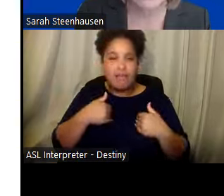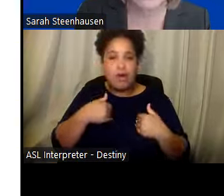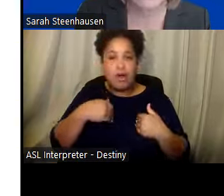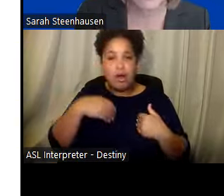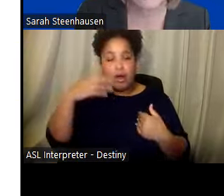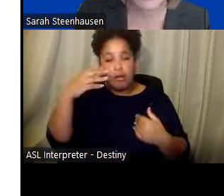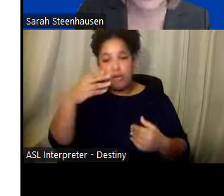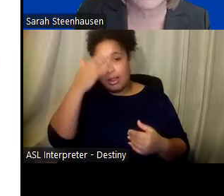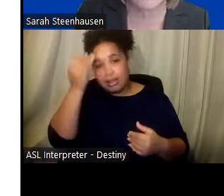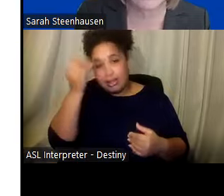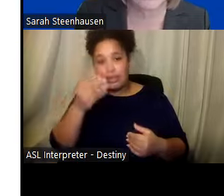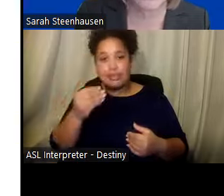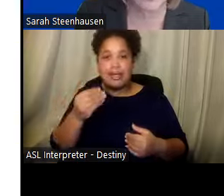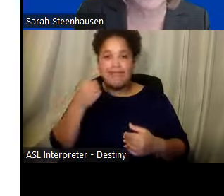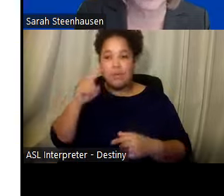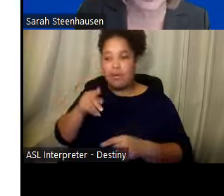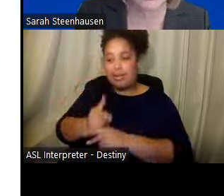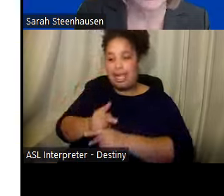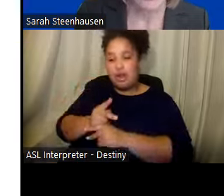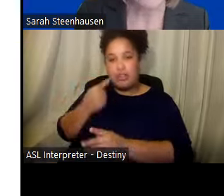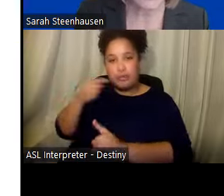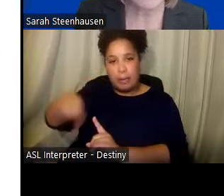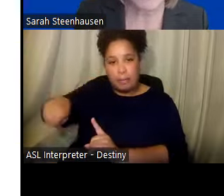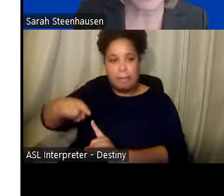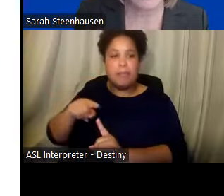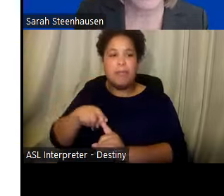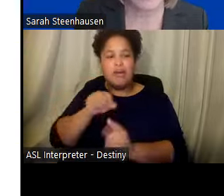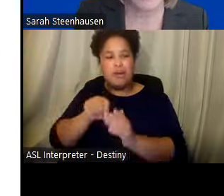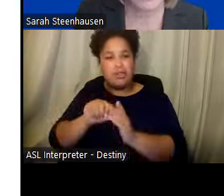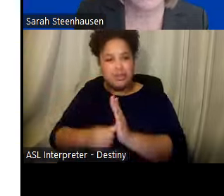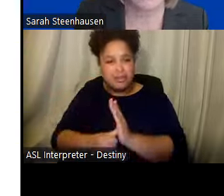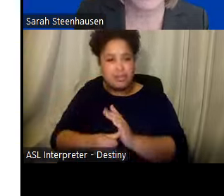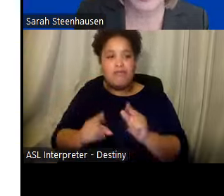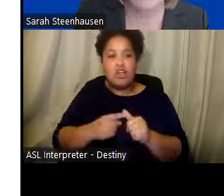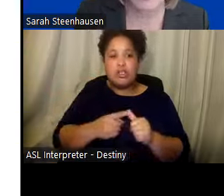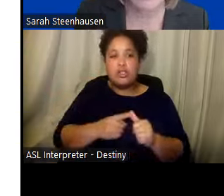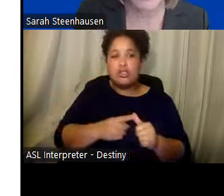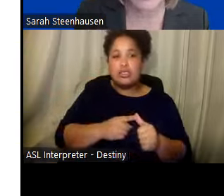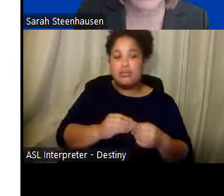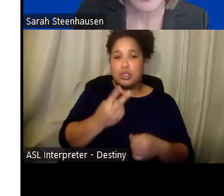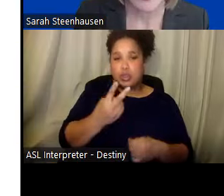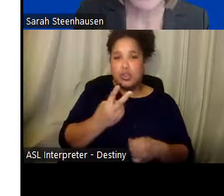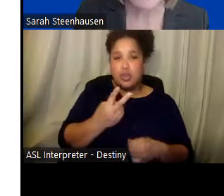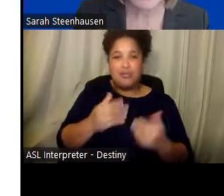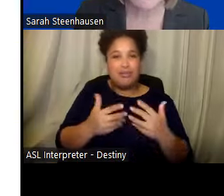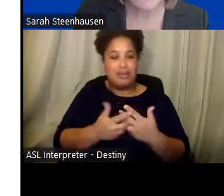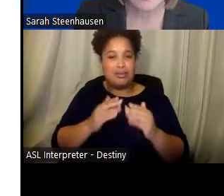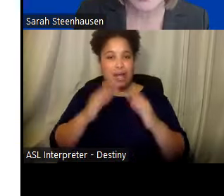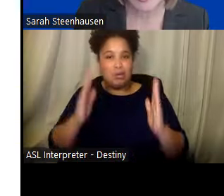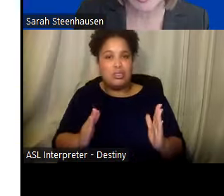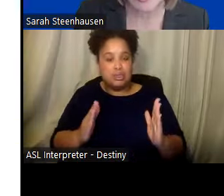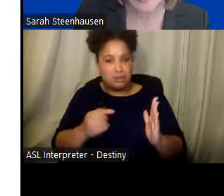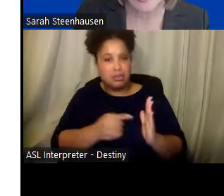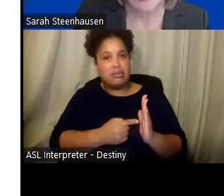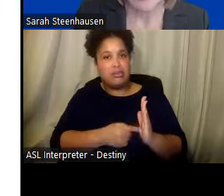certainly inclusive of and touch on the needs of this population. First is housing. Our initiative number 2 is really focusing